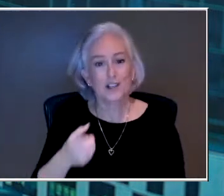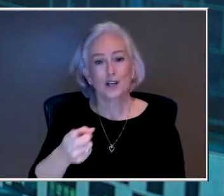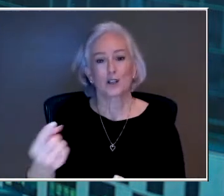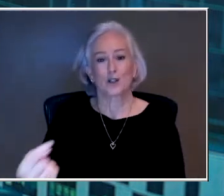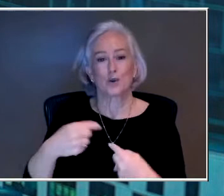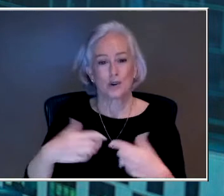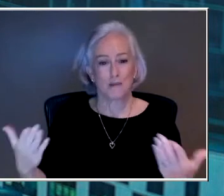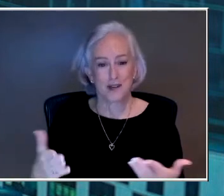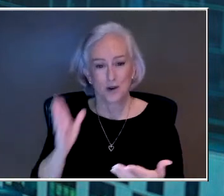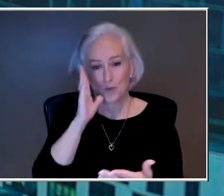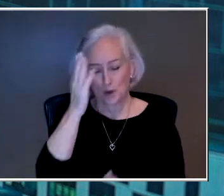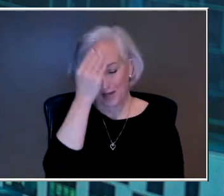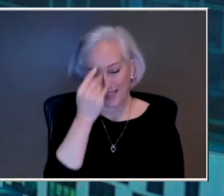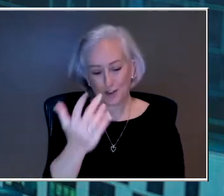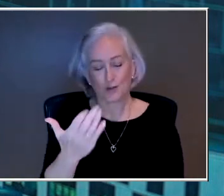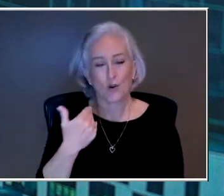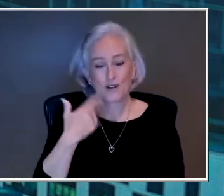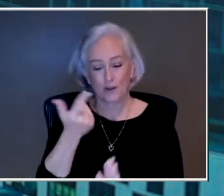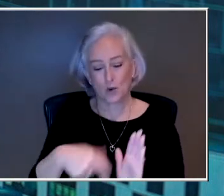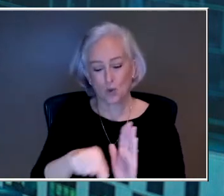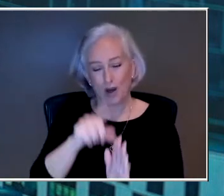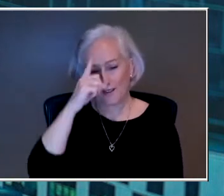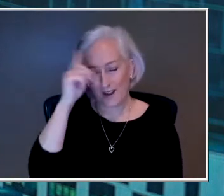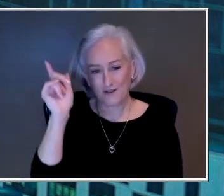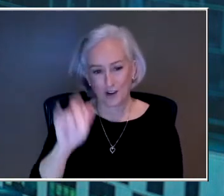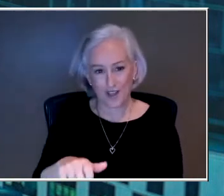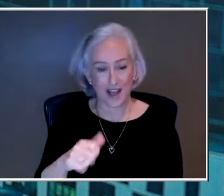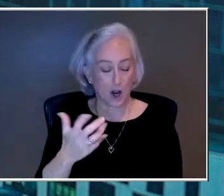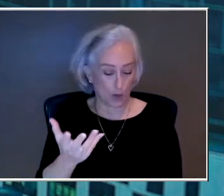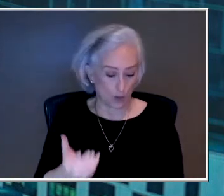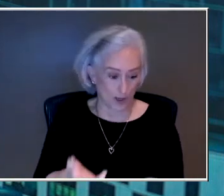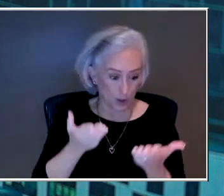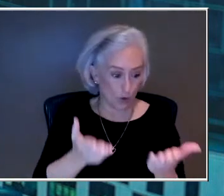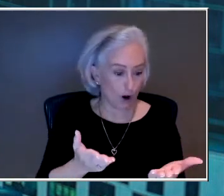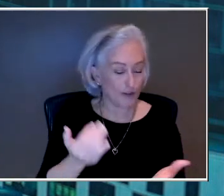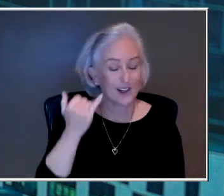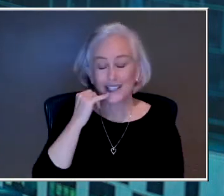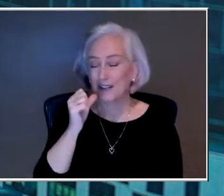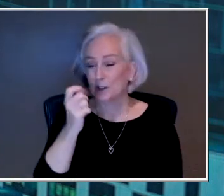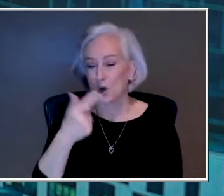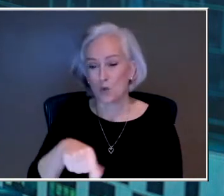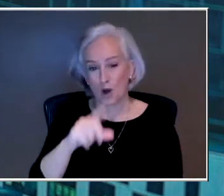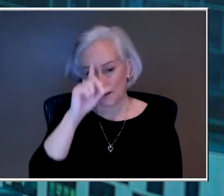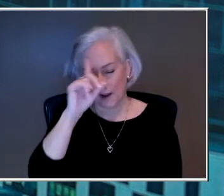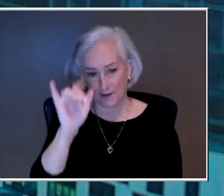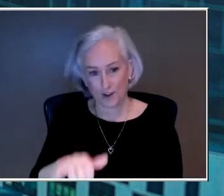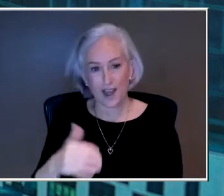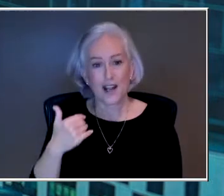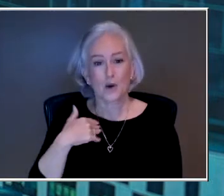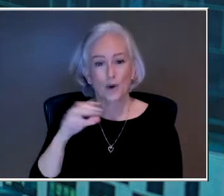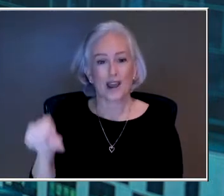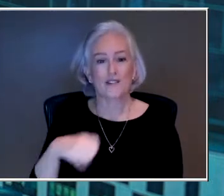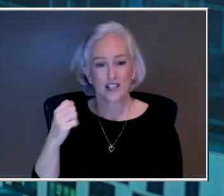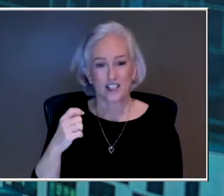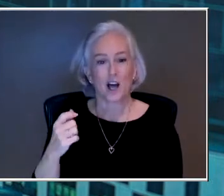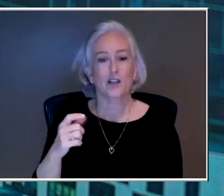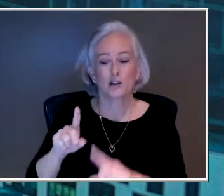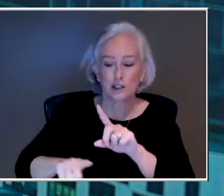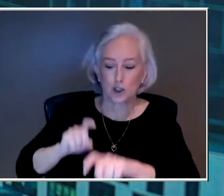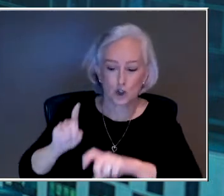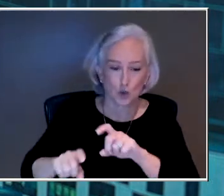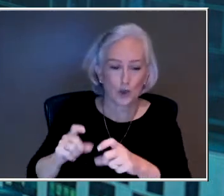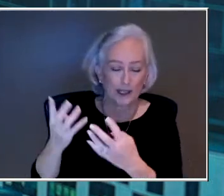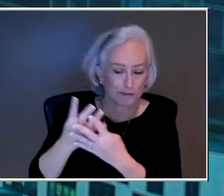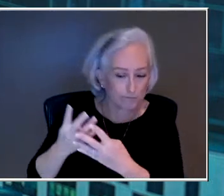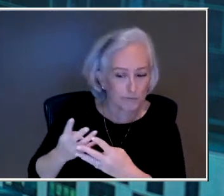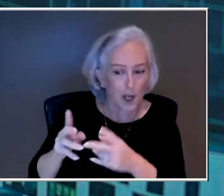this. We want to offer it to you, and even if you don't qualify for this procedure, we have an amazing screening program, and we'll surveil you and